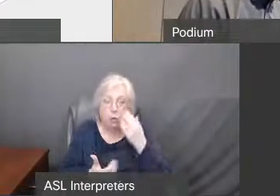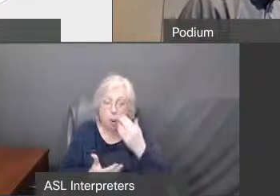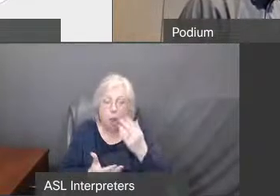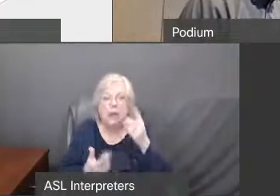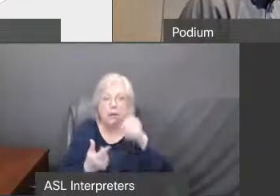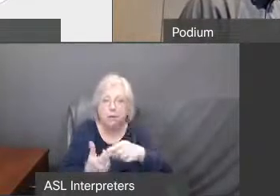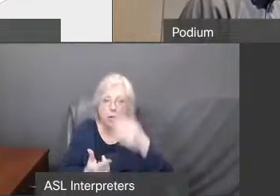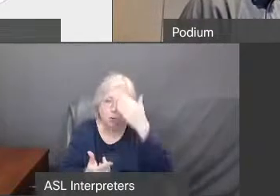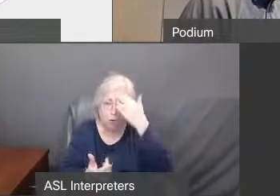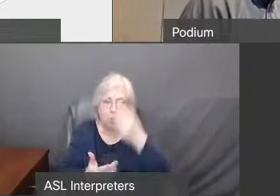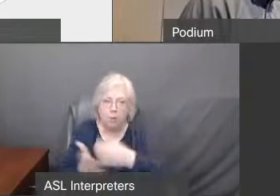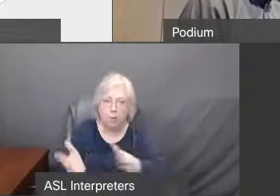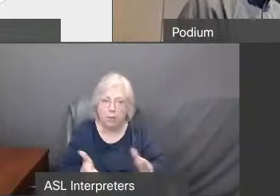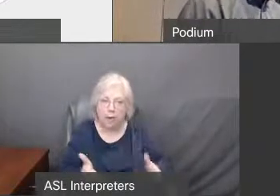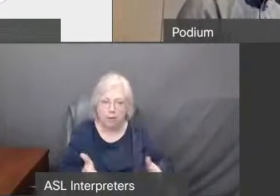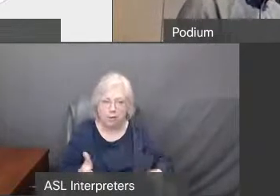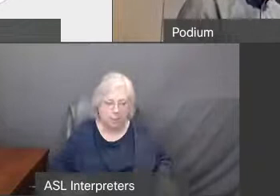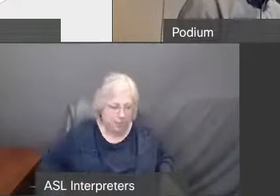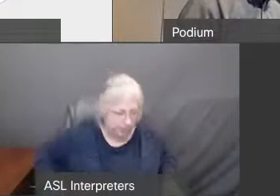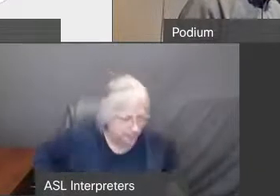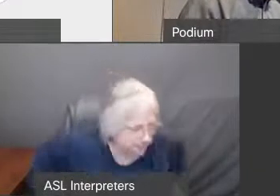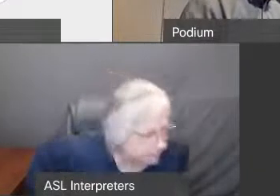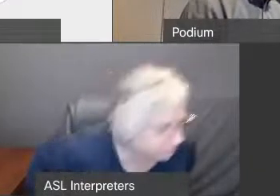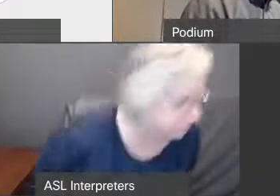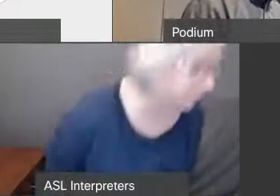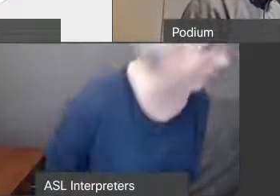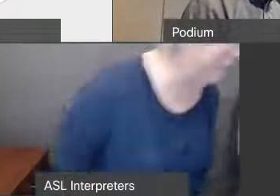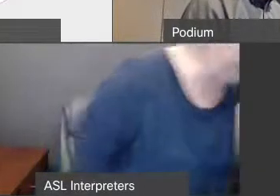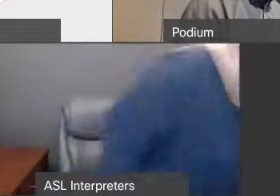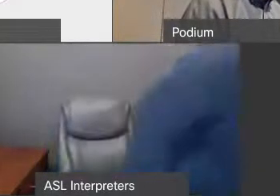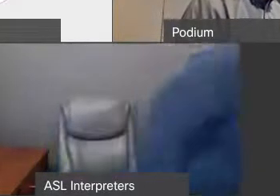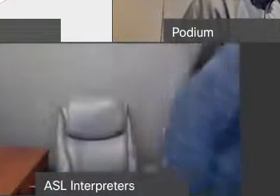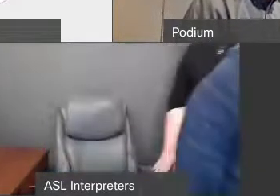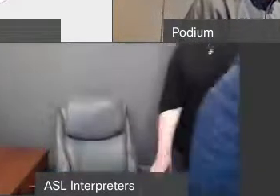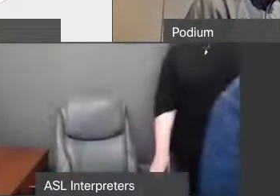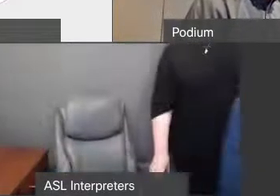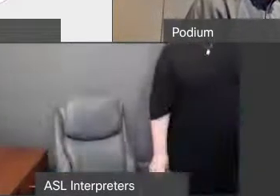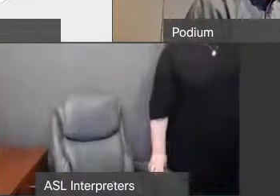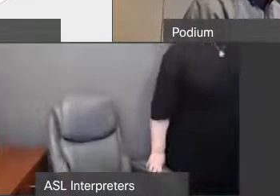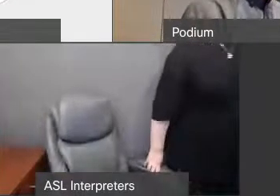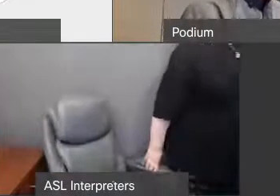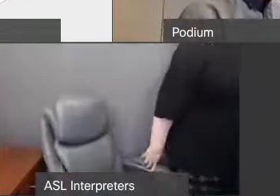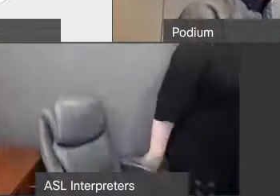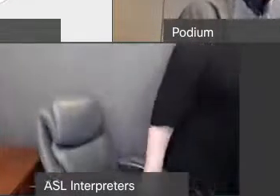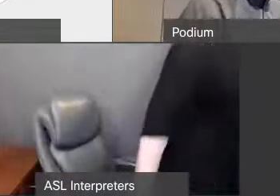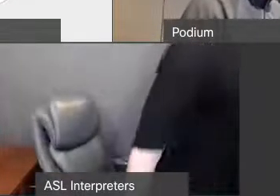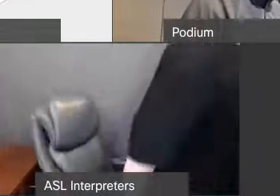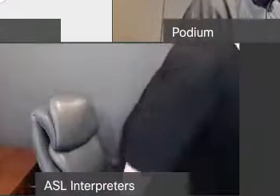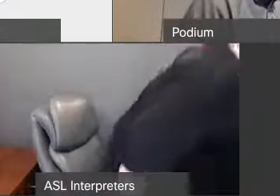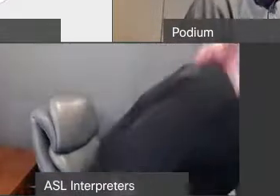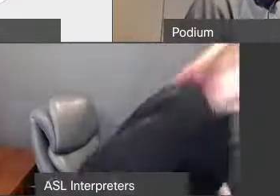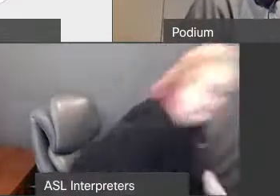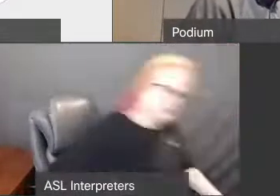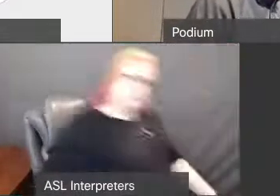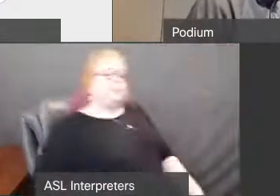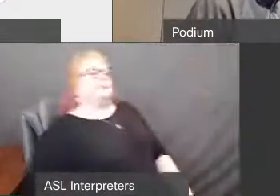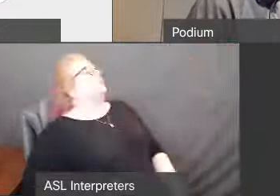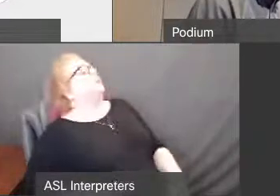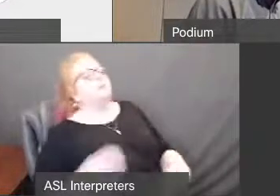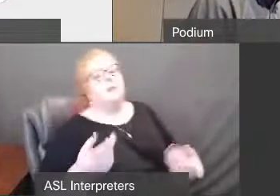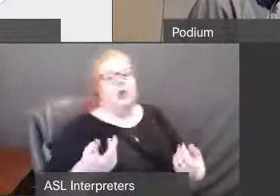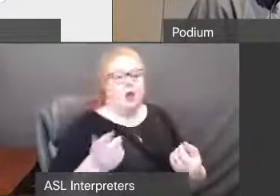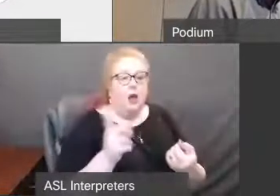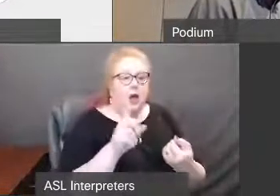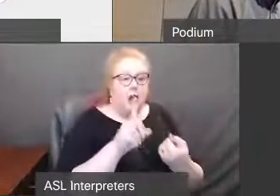is? I mean, he was dead on. Until you know what the plan is, I have supported plans of Mr. Reese in